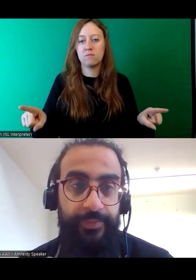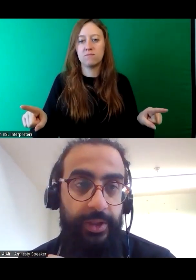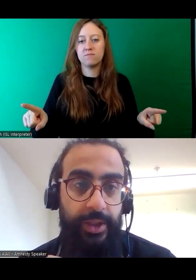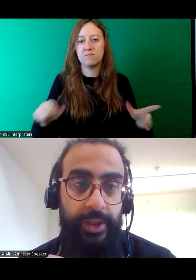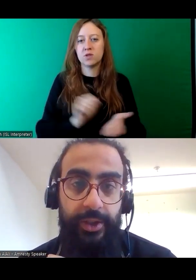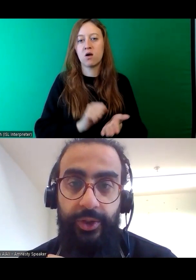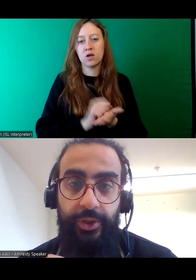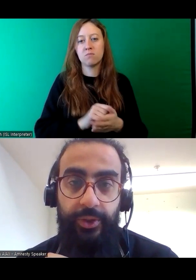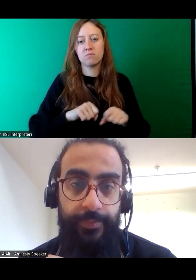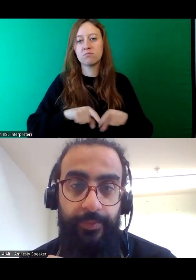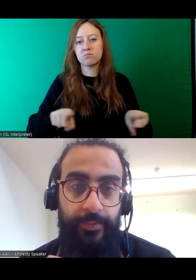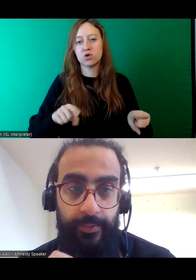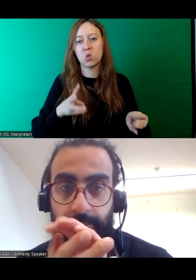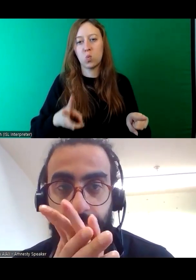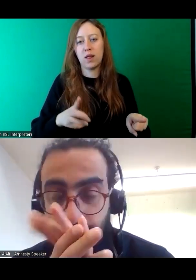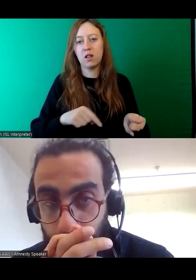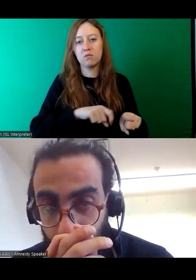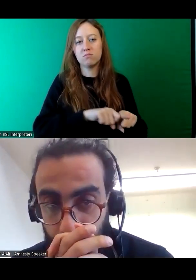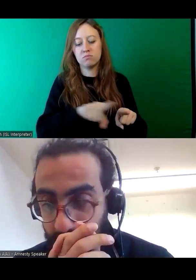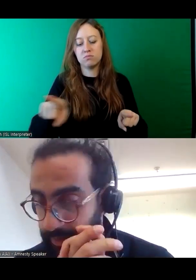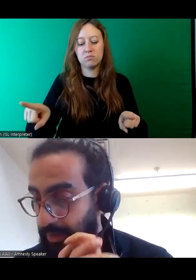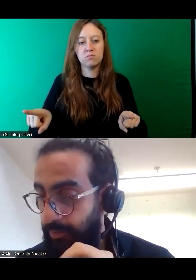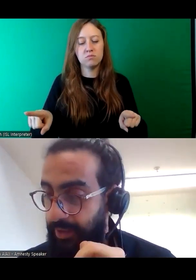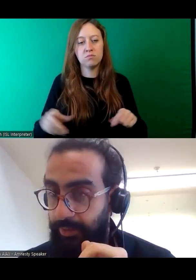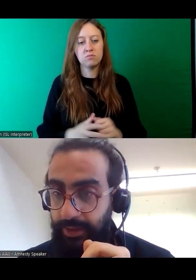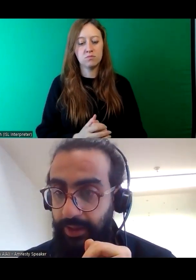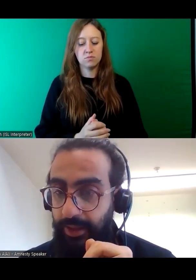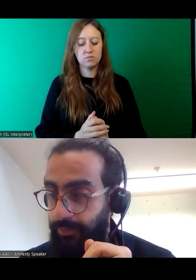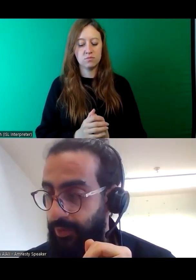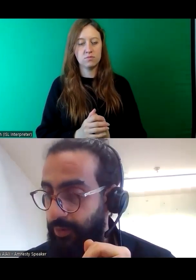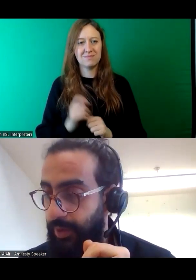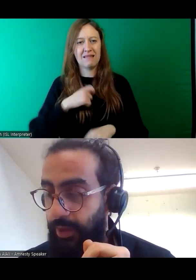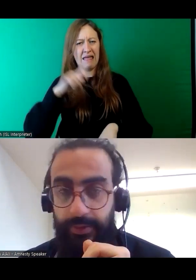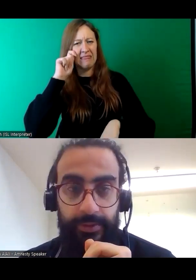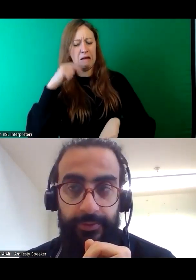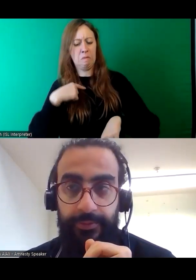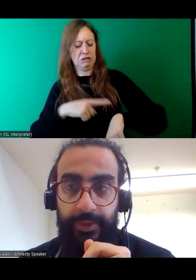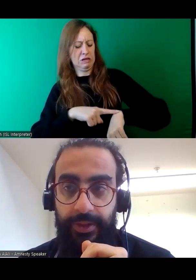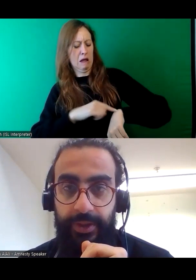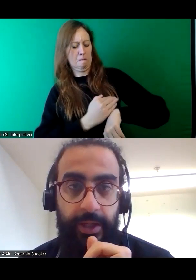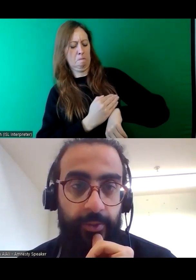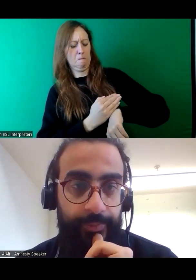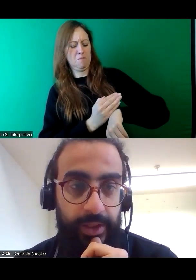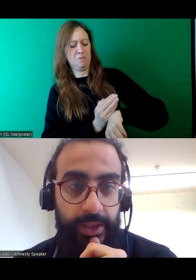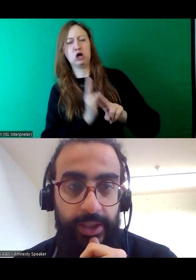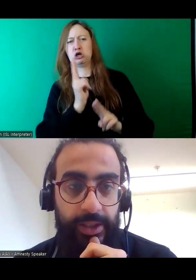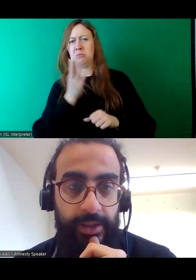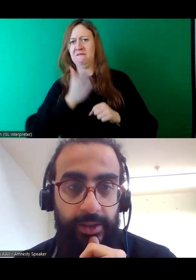documents to you. I think my time should be finished